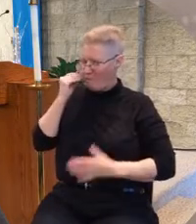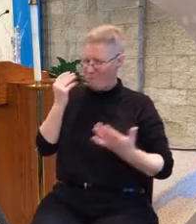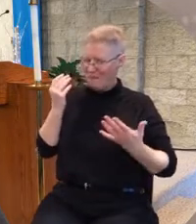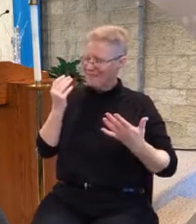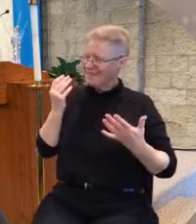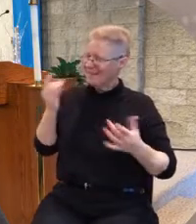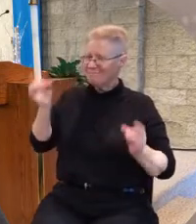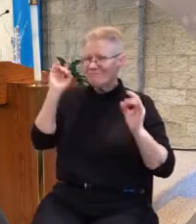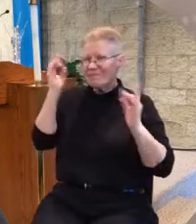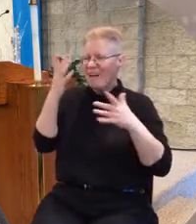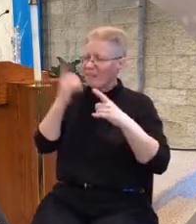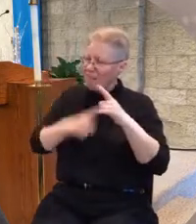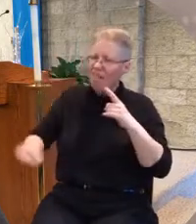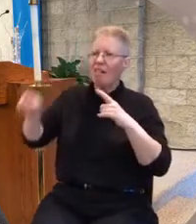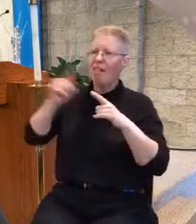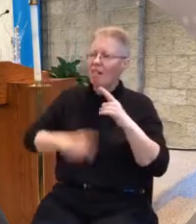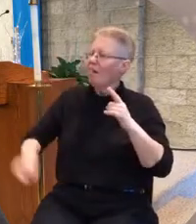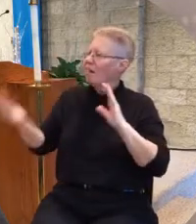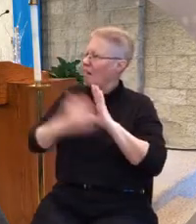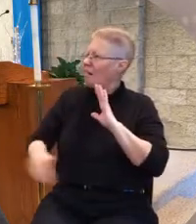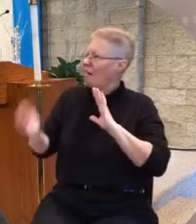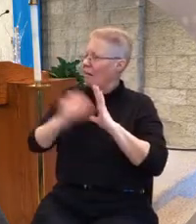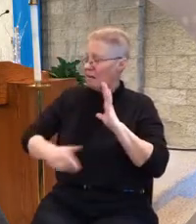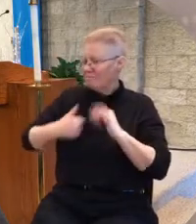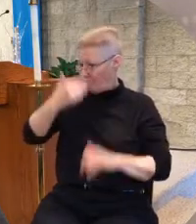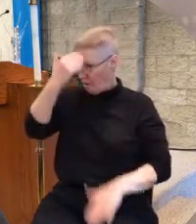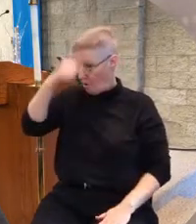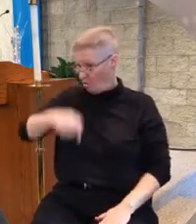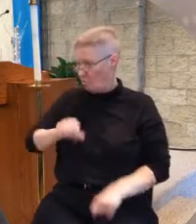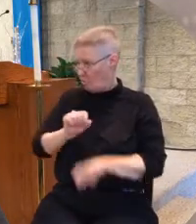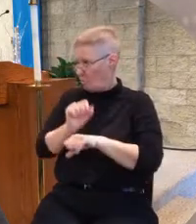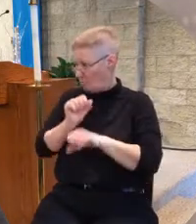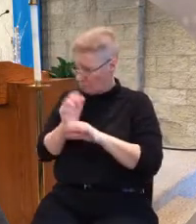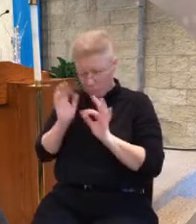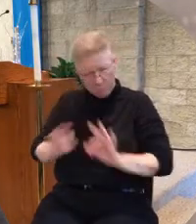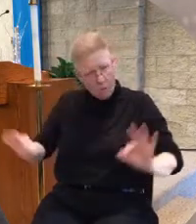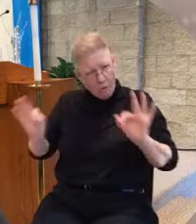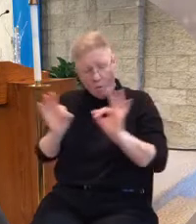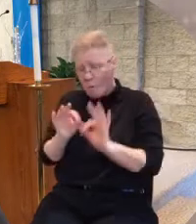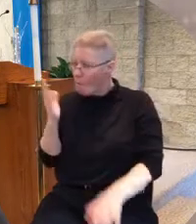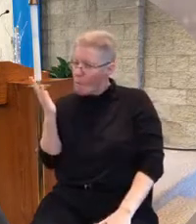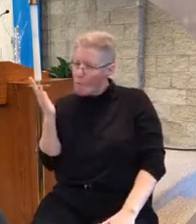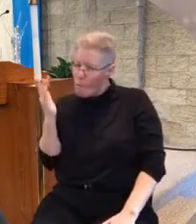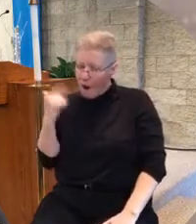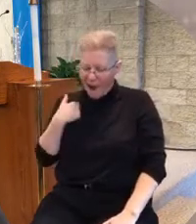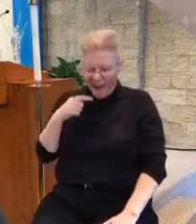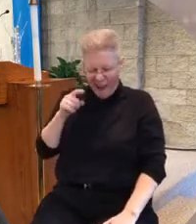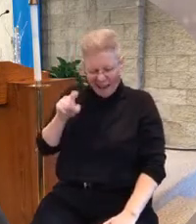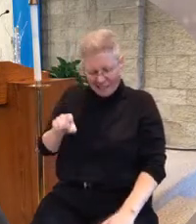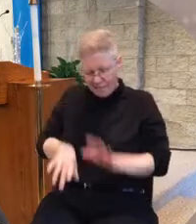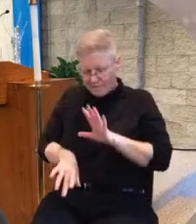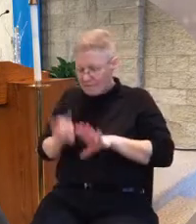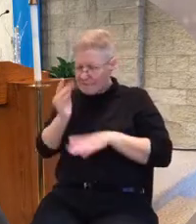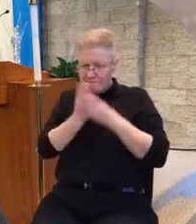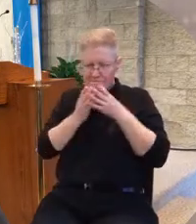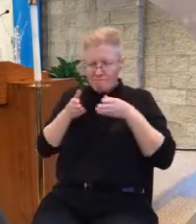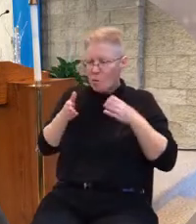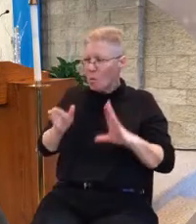I know how important this work is because I had to find a way to heal my stuff.